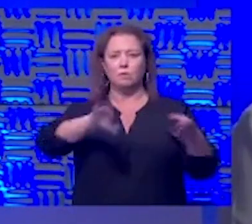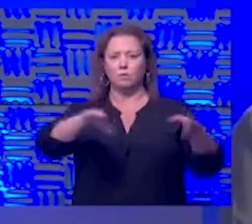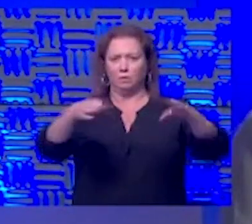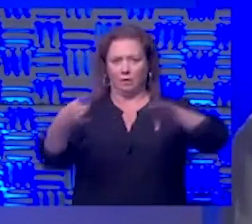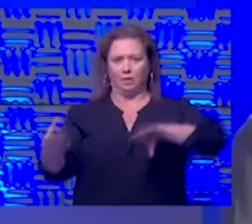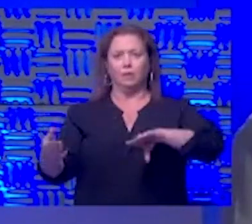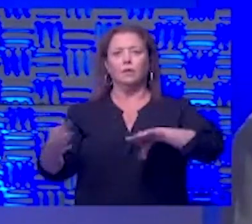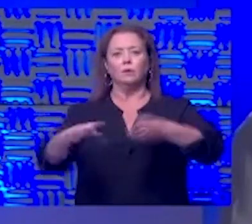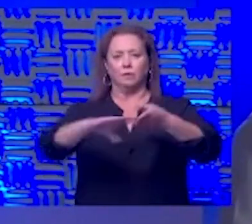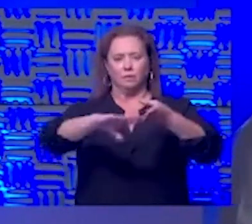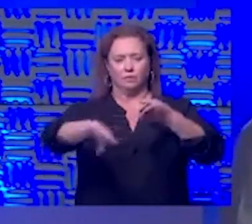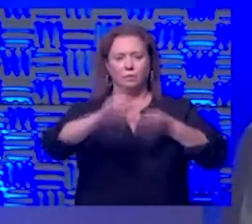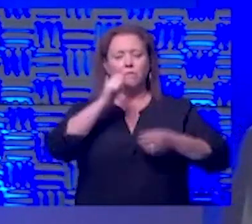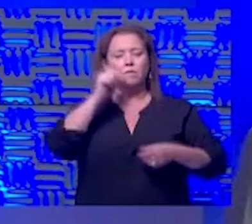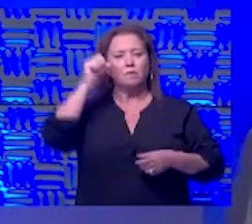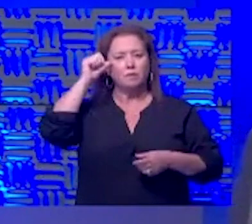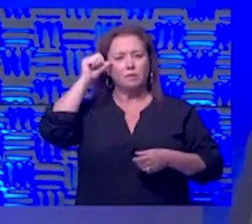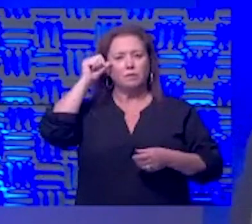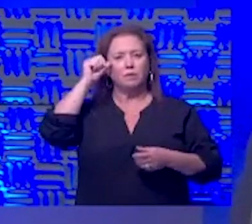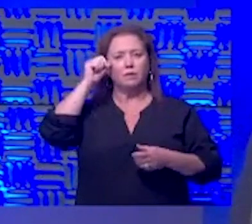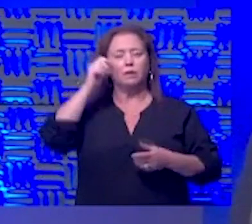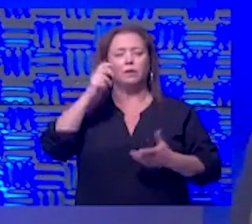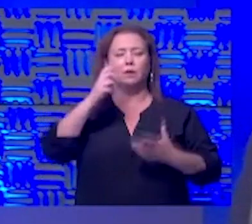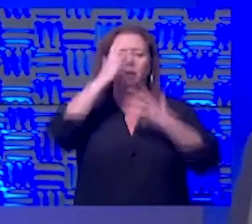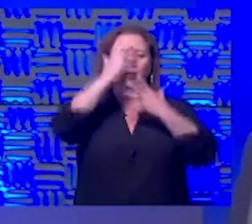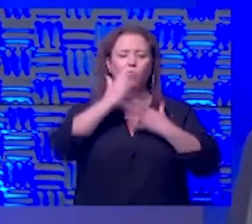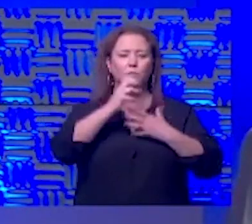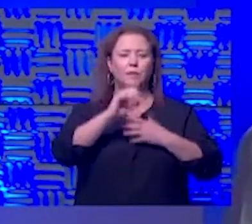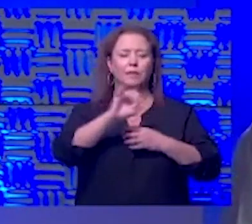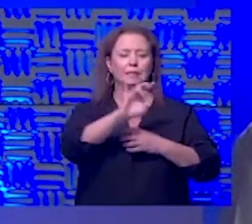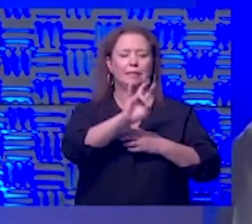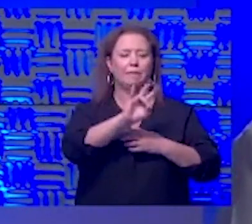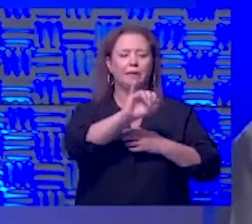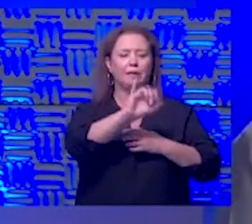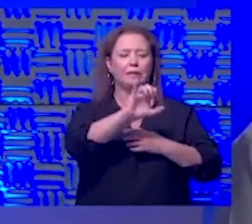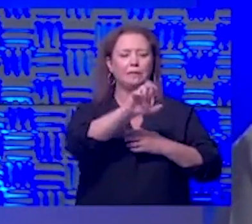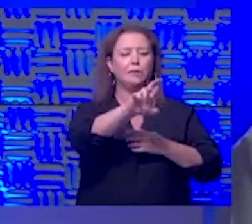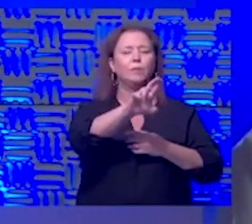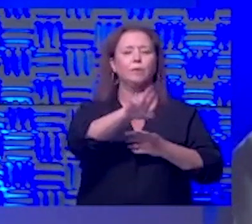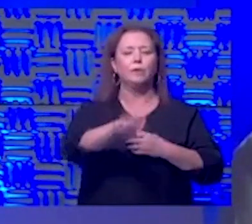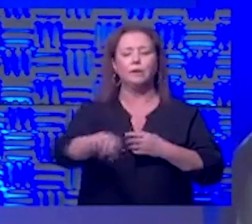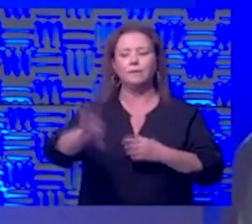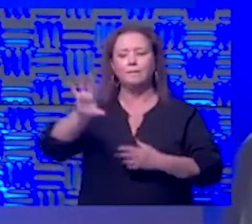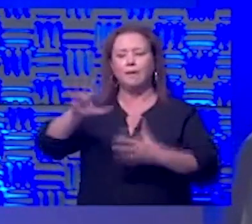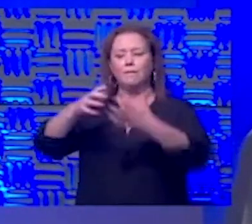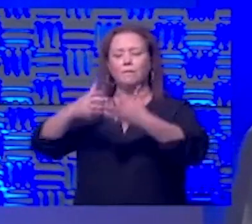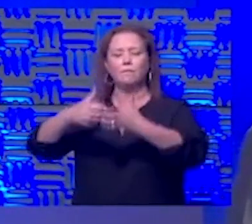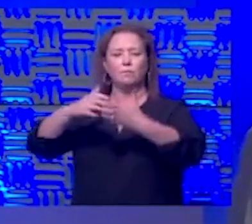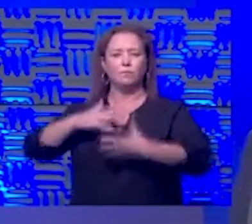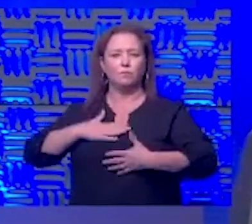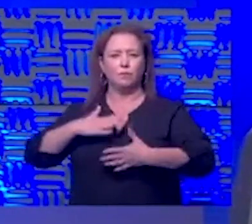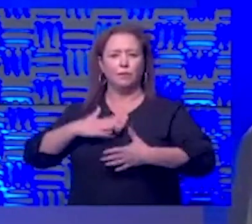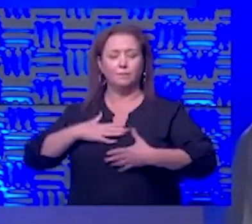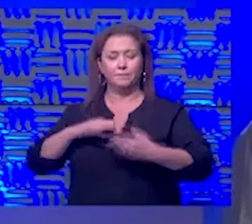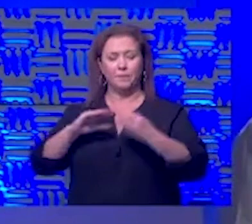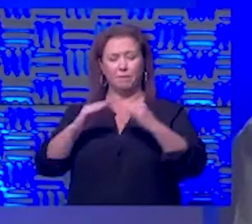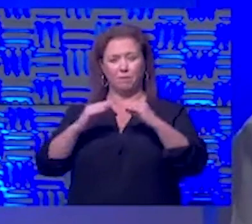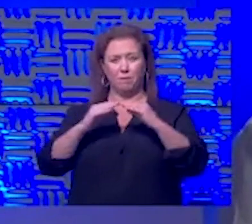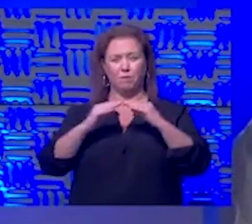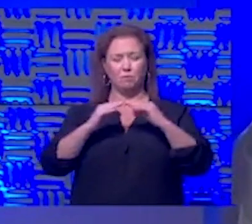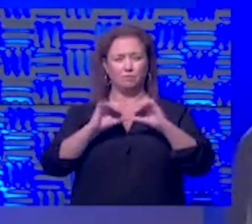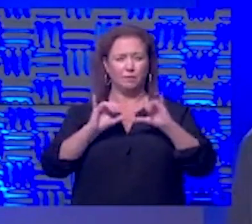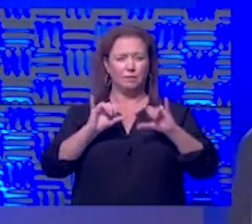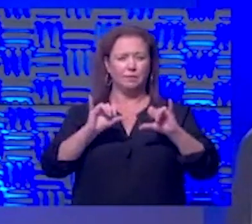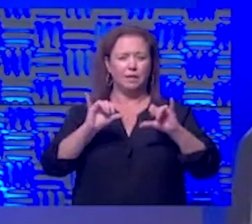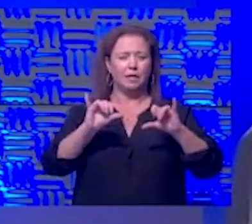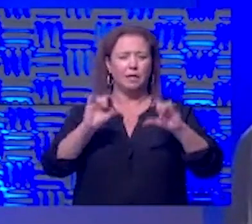no we did deaths, have 20 a in the discharge. afternoon. Yep. Unfortunately, 7 of those in the ICU and 5 of those are on the ventilator. So our numbers have been pretty